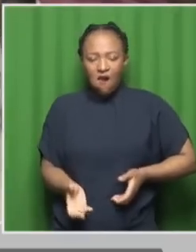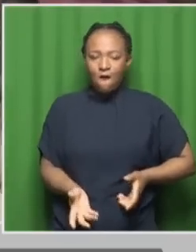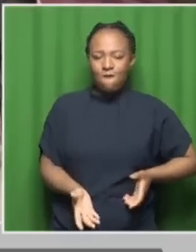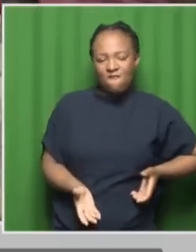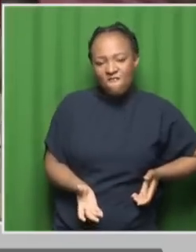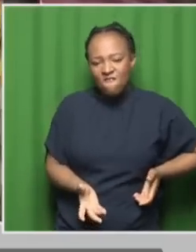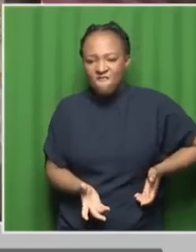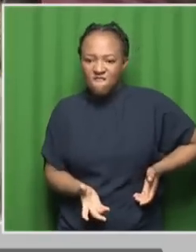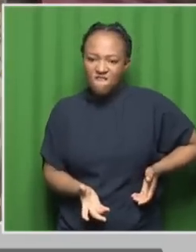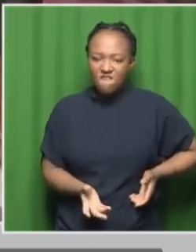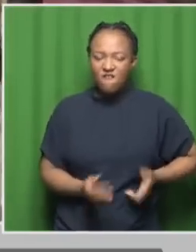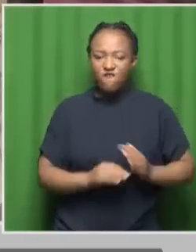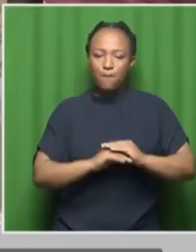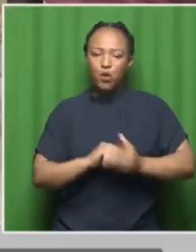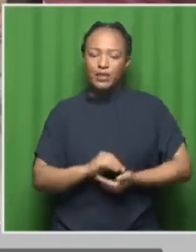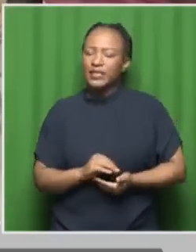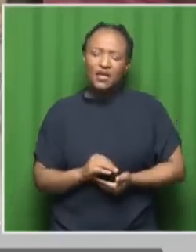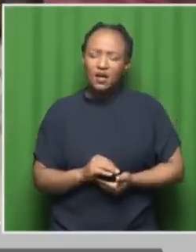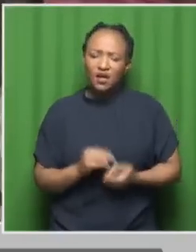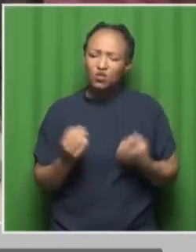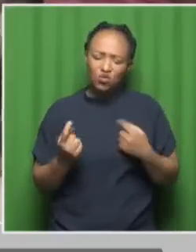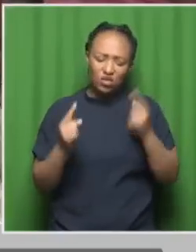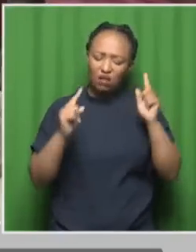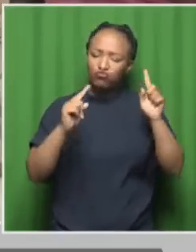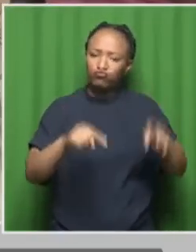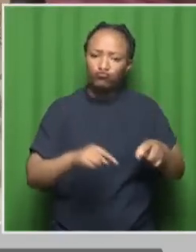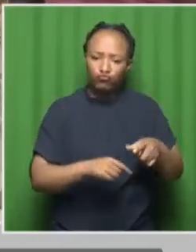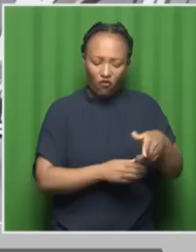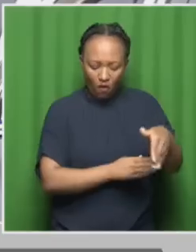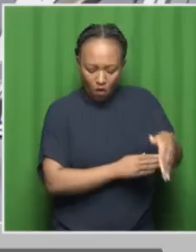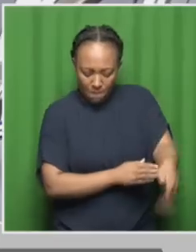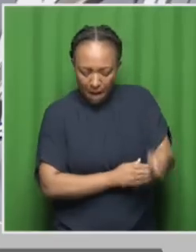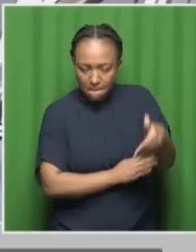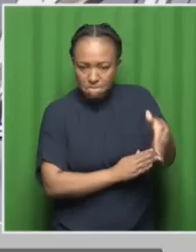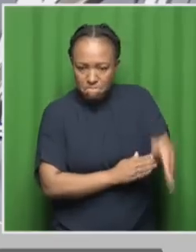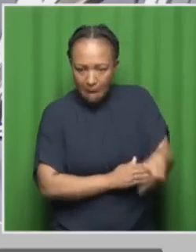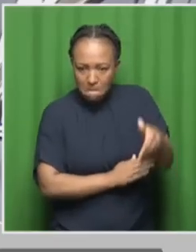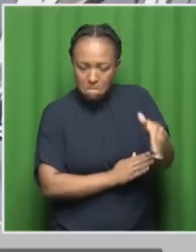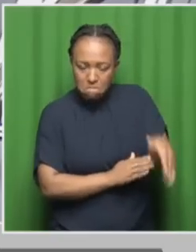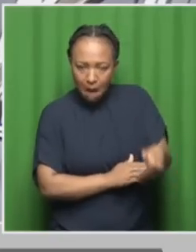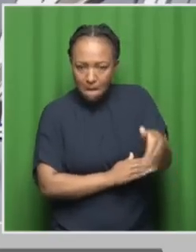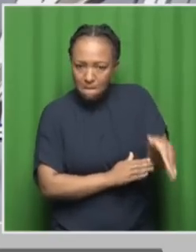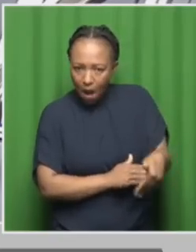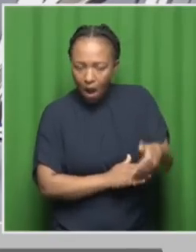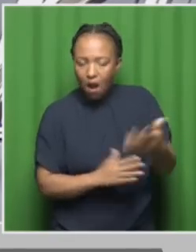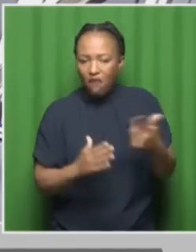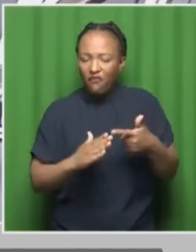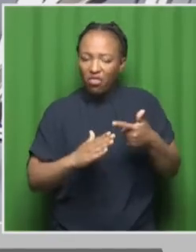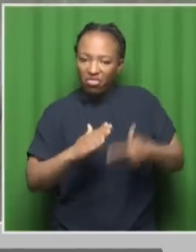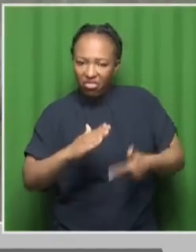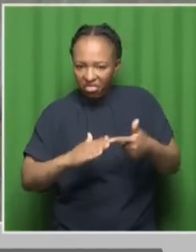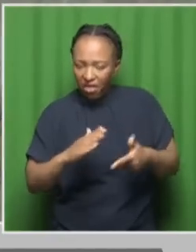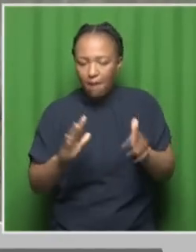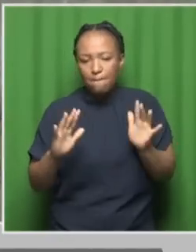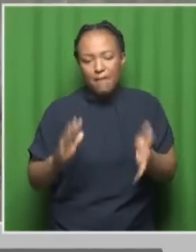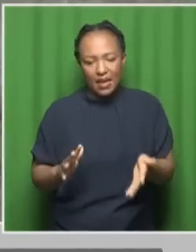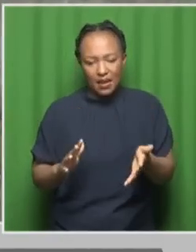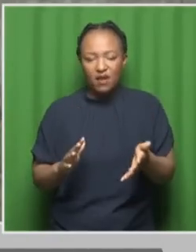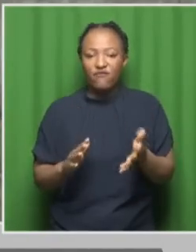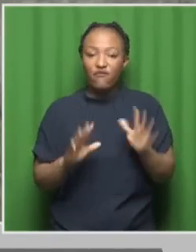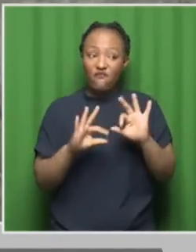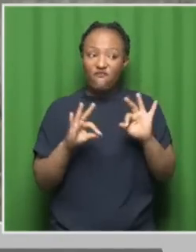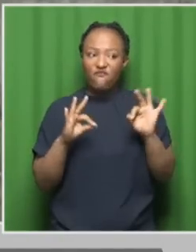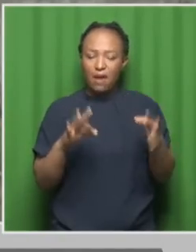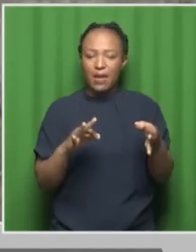you are going there for work, to supply for your family or for your livelihood. So it